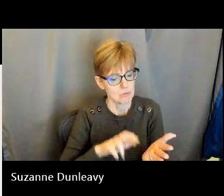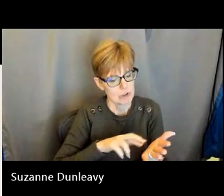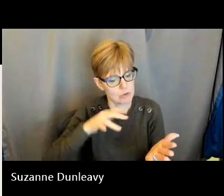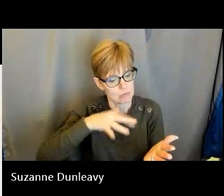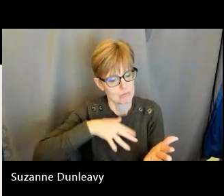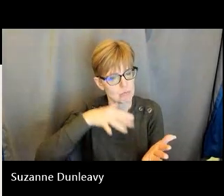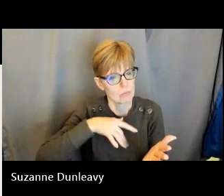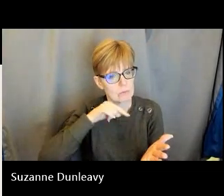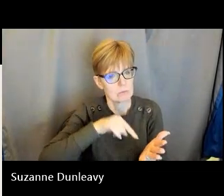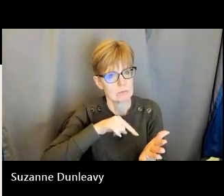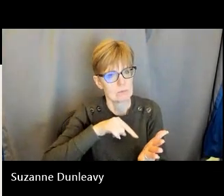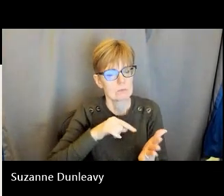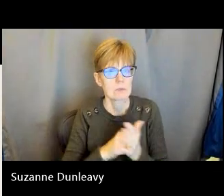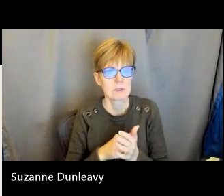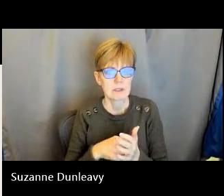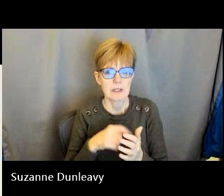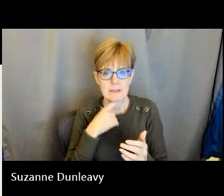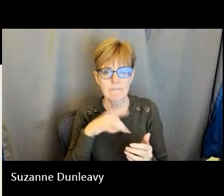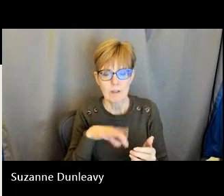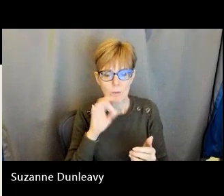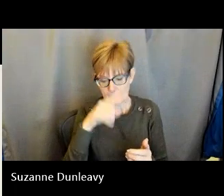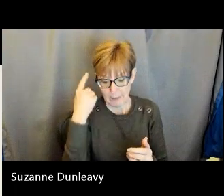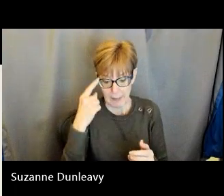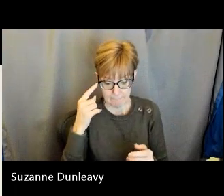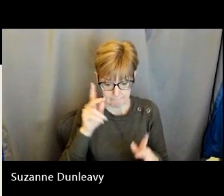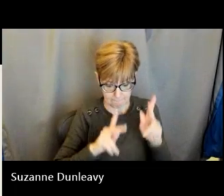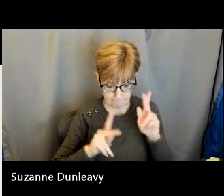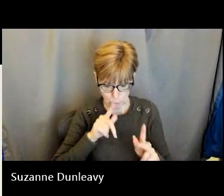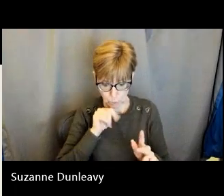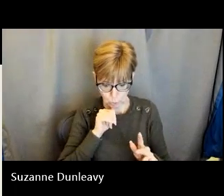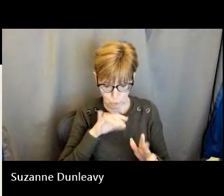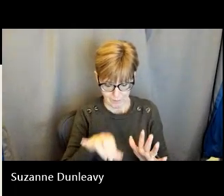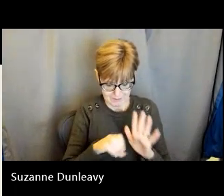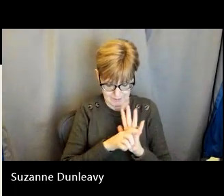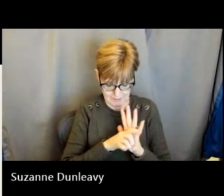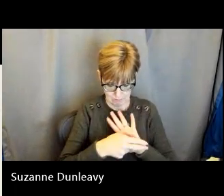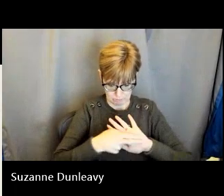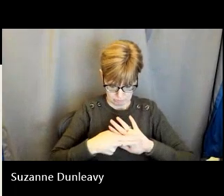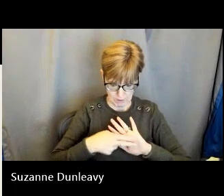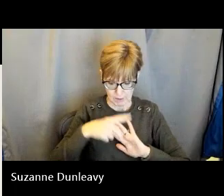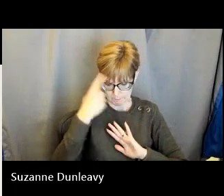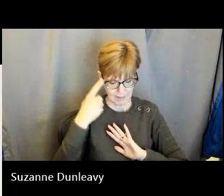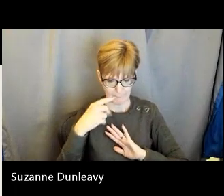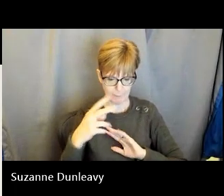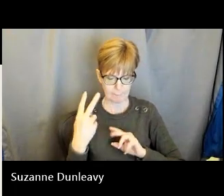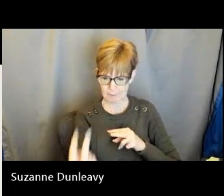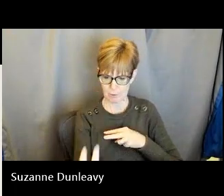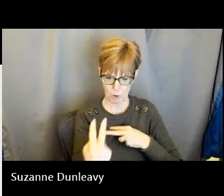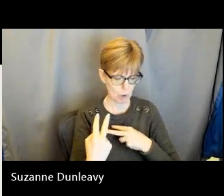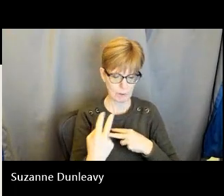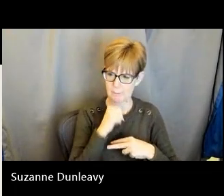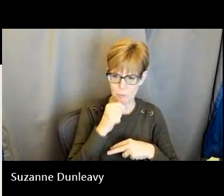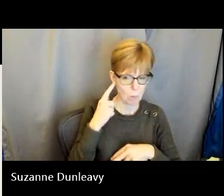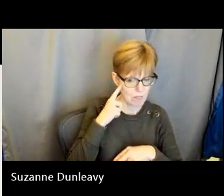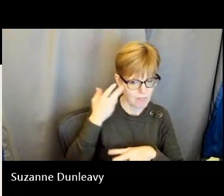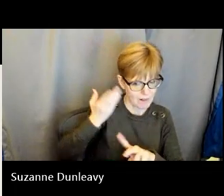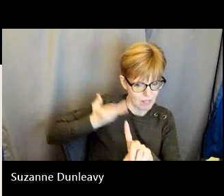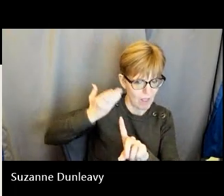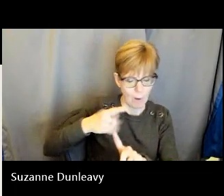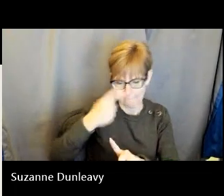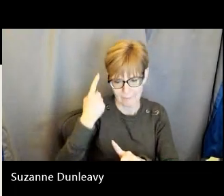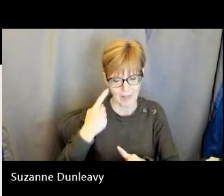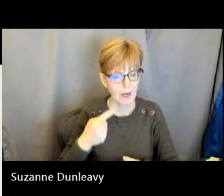Black individuals, for example, who identify as Black but are not perceived as Black by others, have better